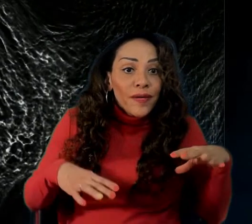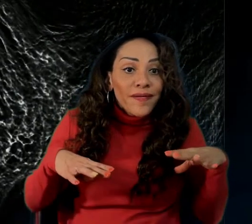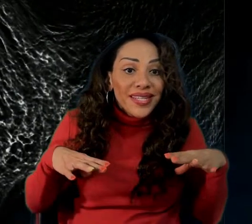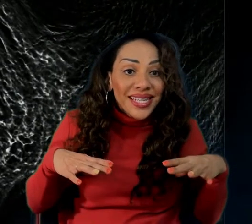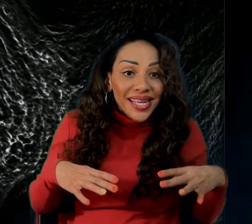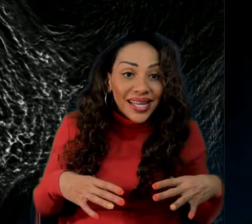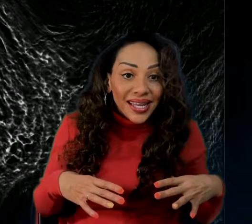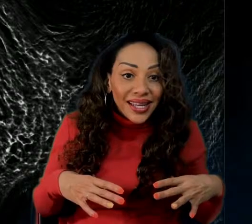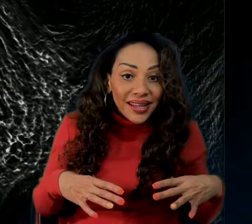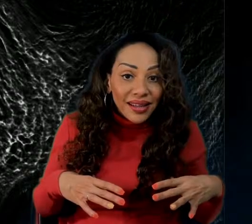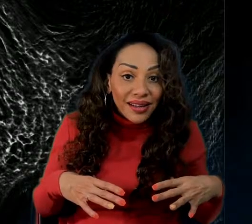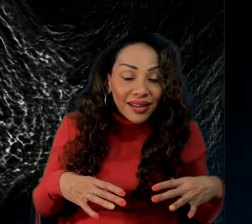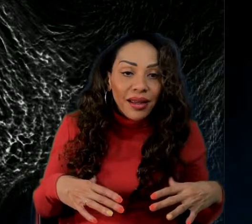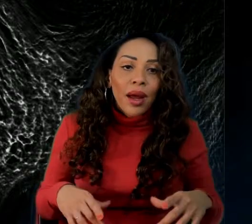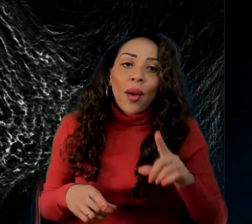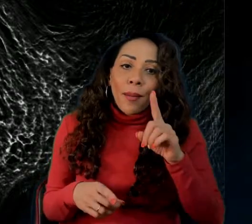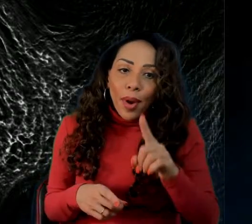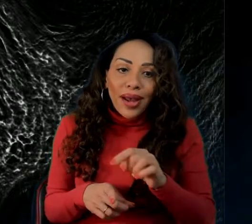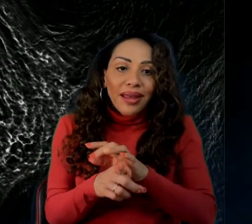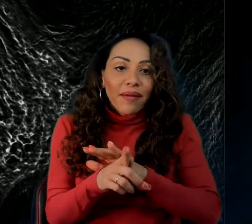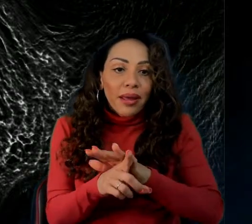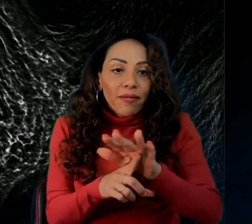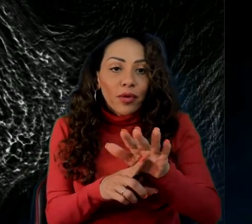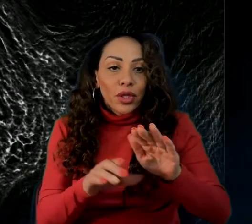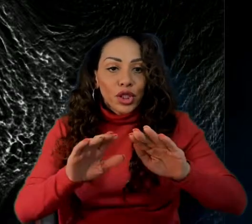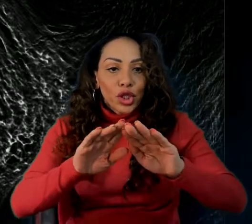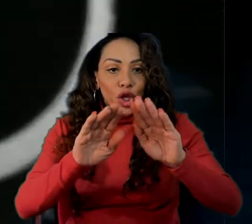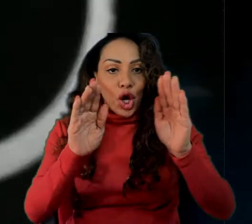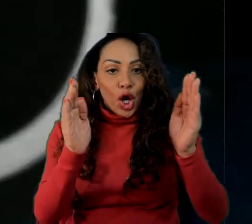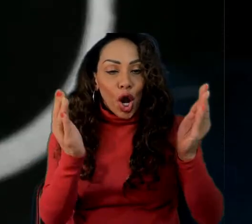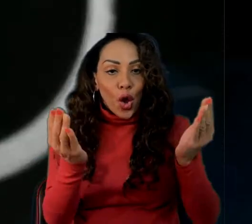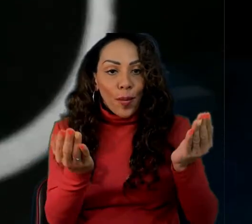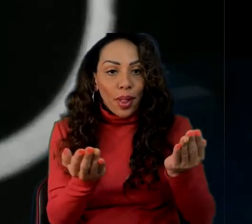these global systems.